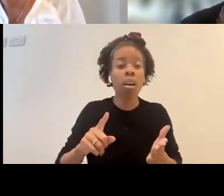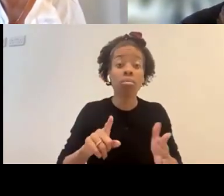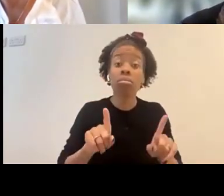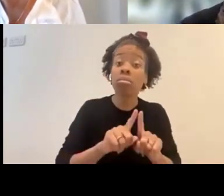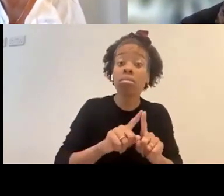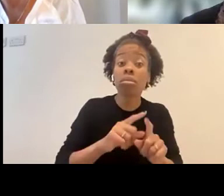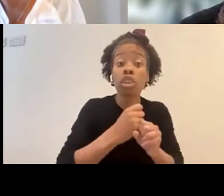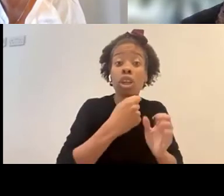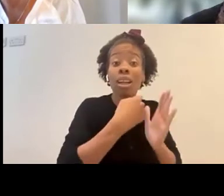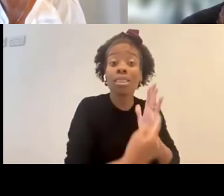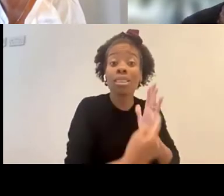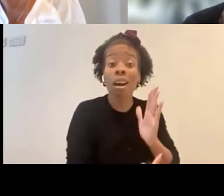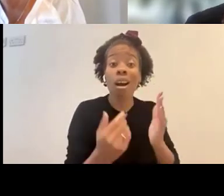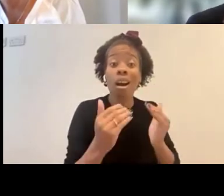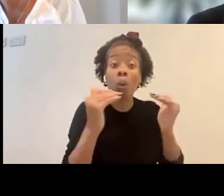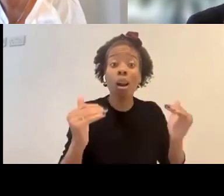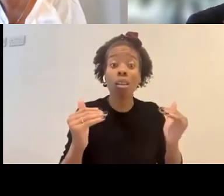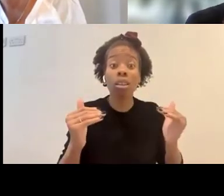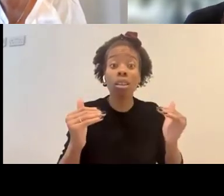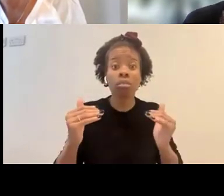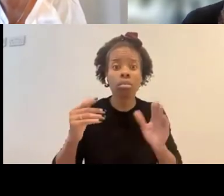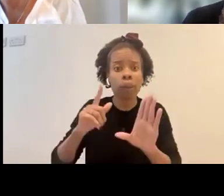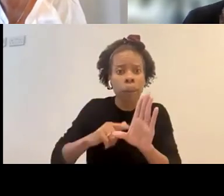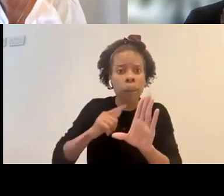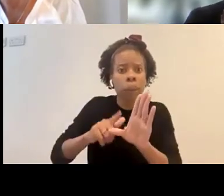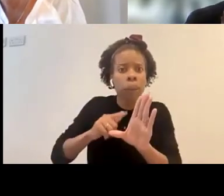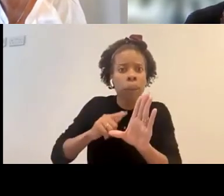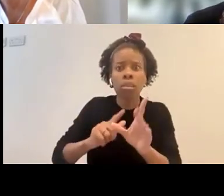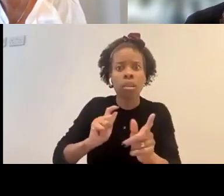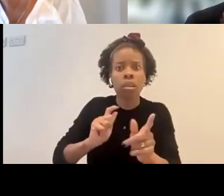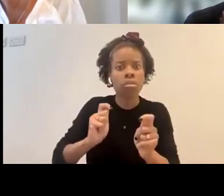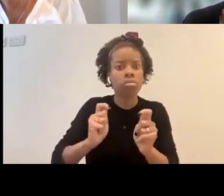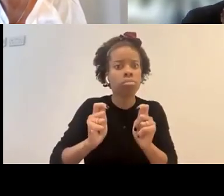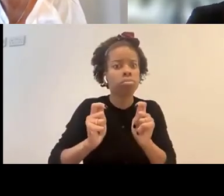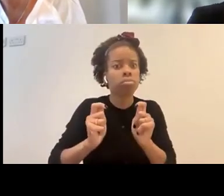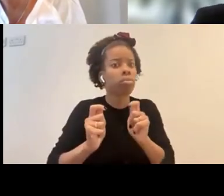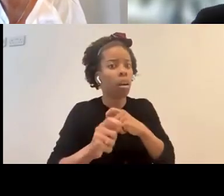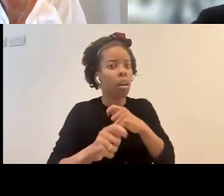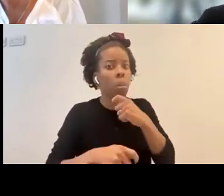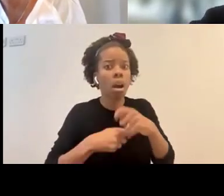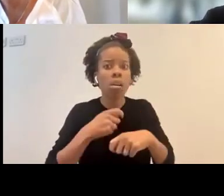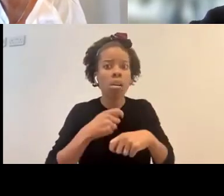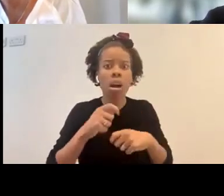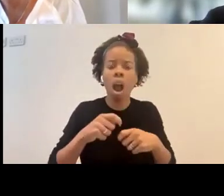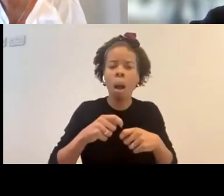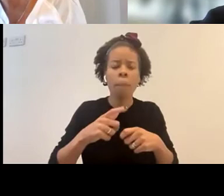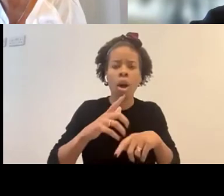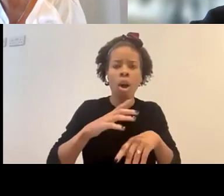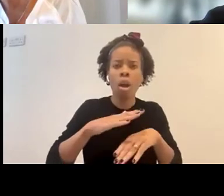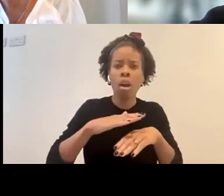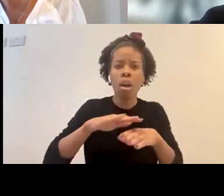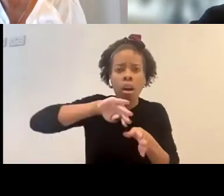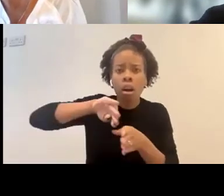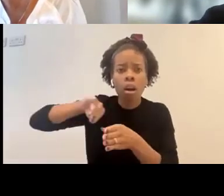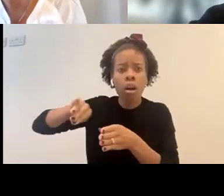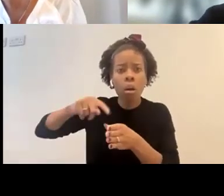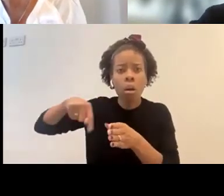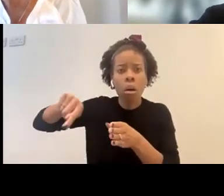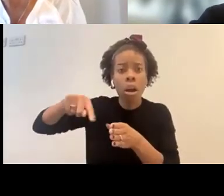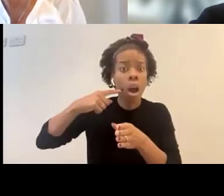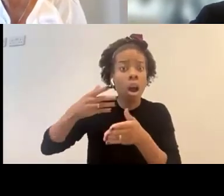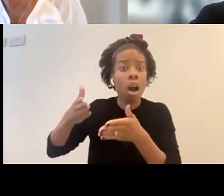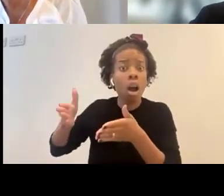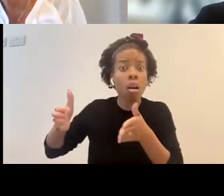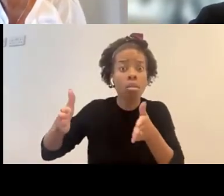equality over time, over the years, has actually been mainstreamed in a pretty significant way into all of